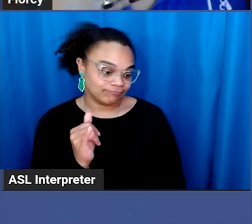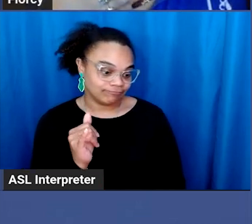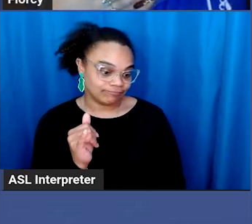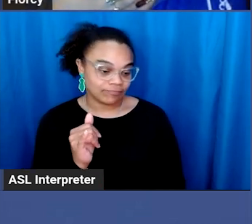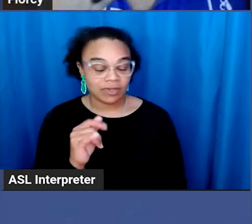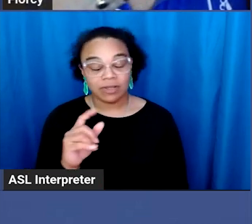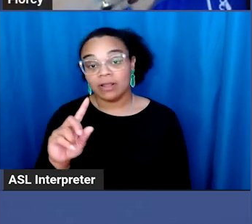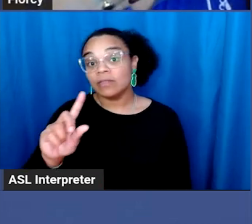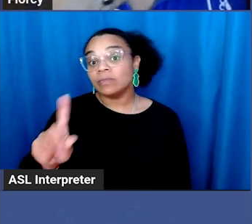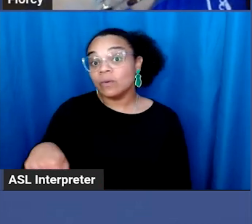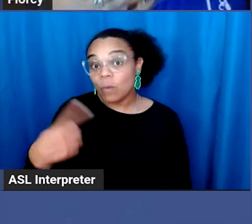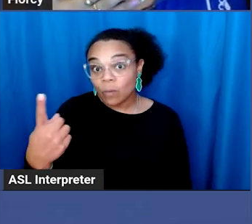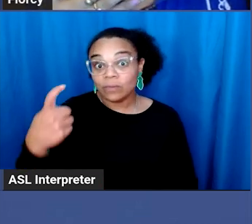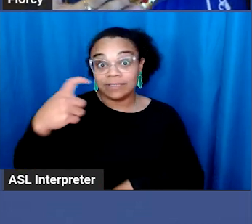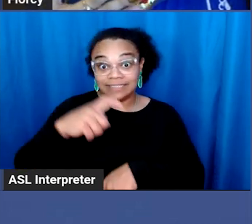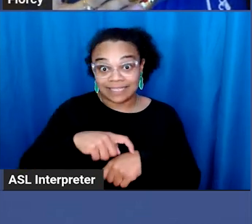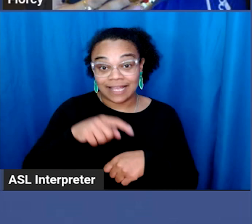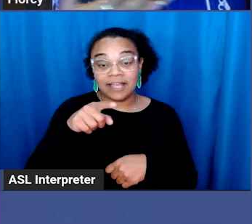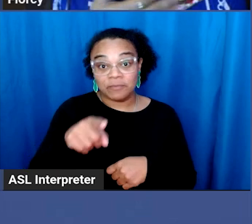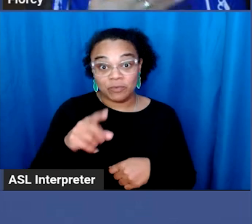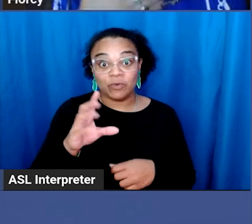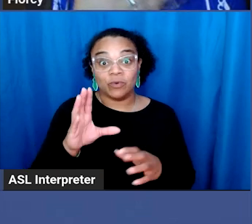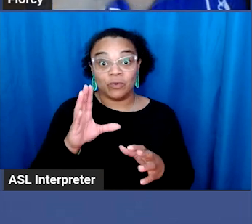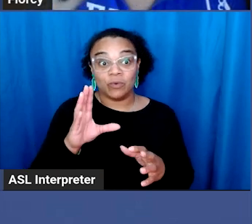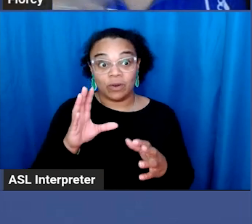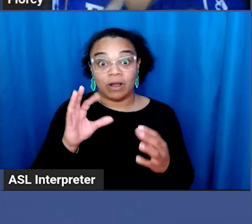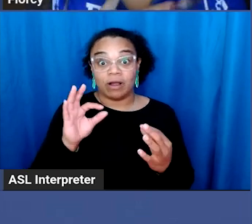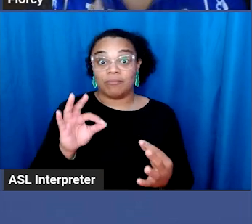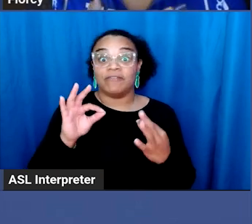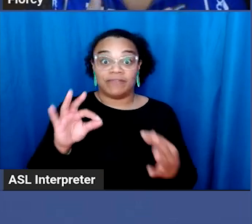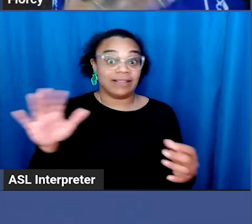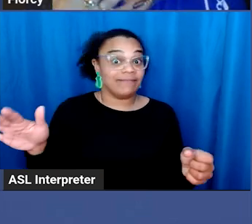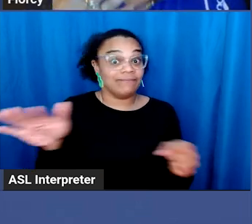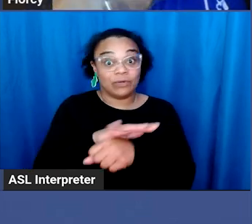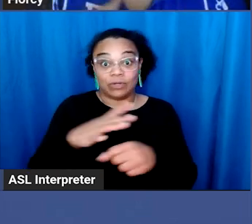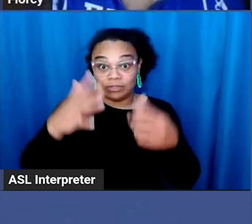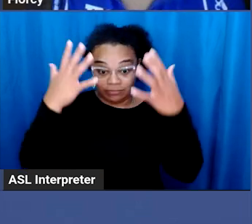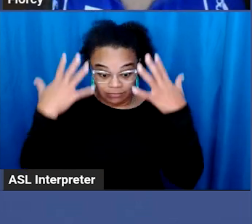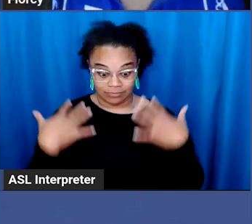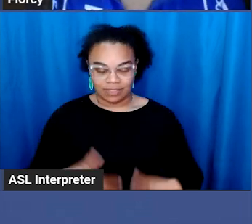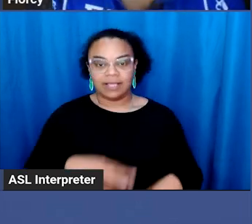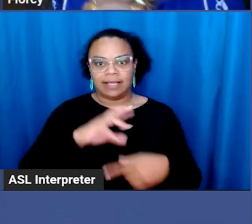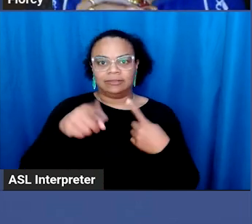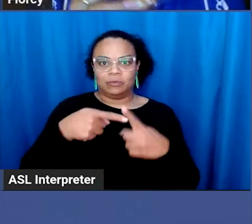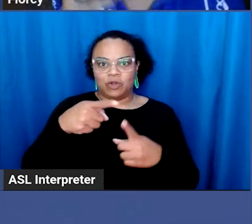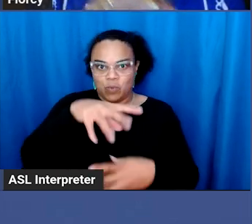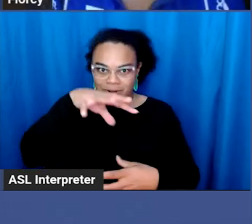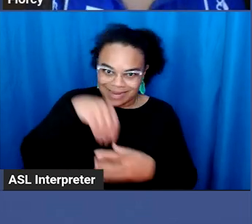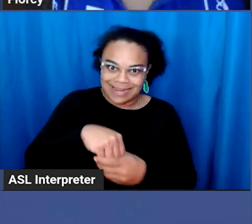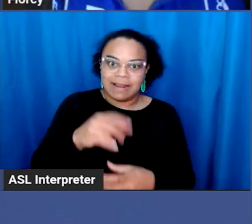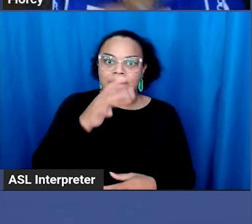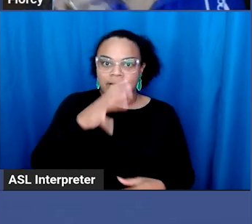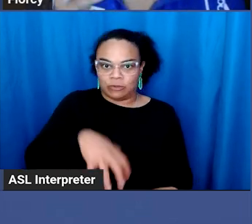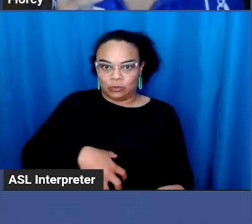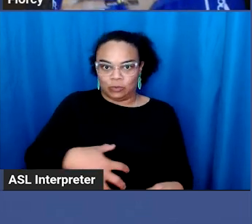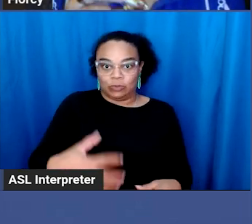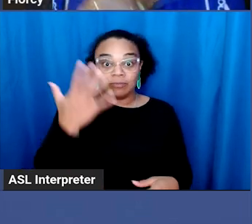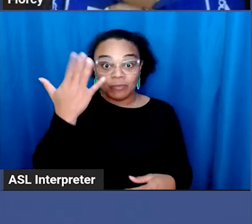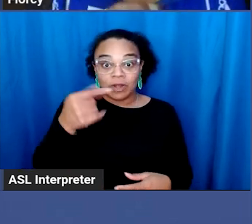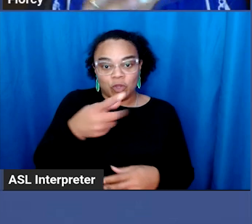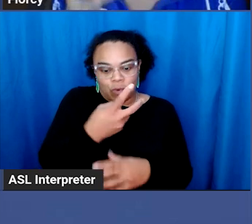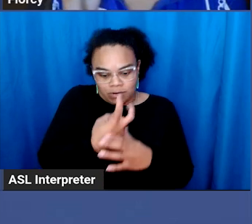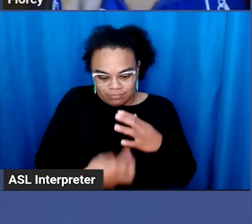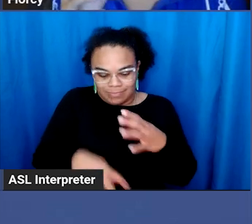the only time that you were probably complete ever was when you were inside your mother's womb, right? Like you were immersed in water. Like water carries memory, water